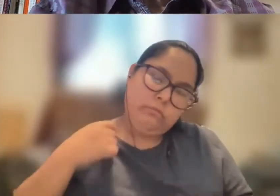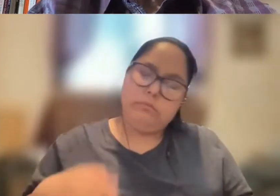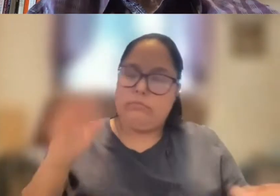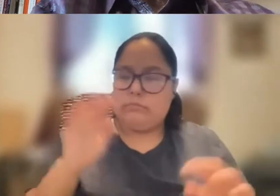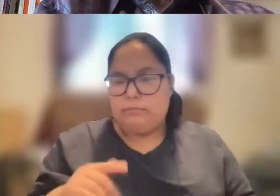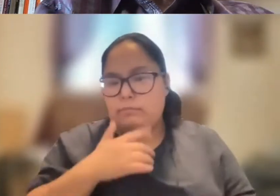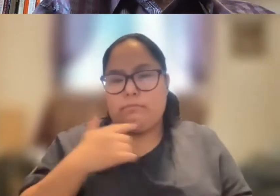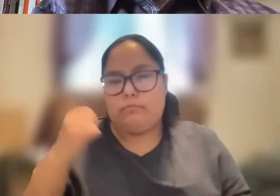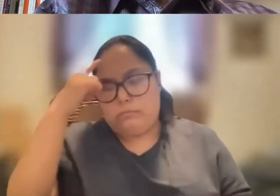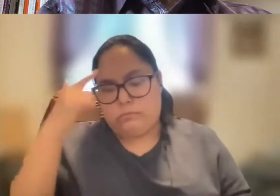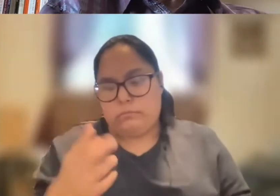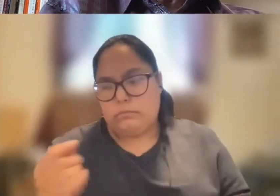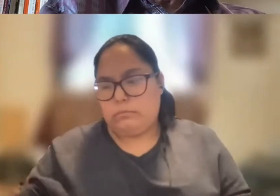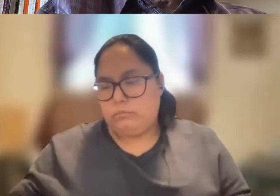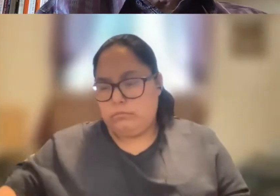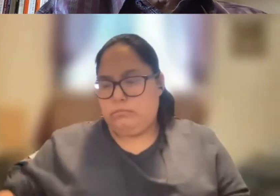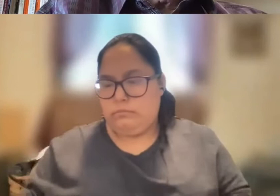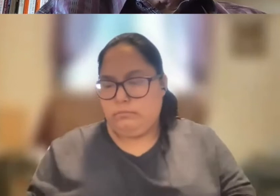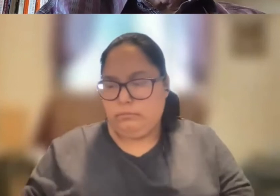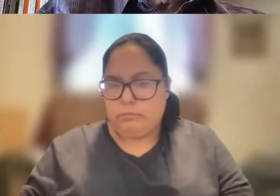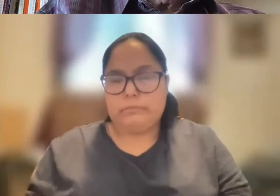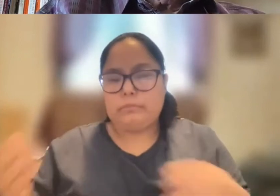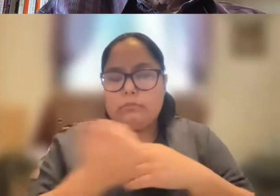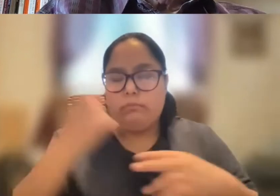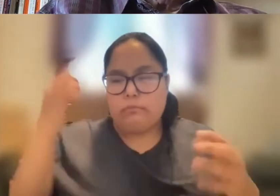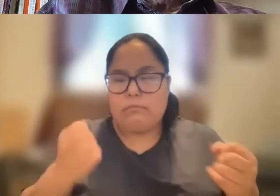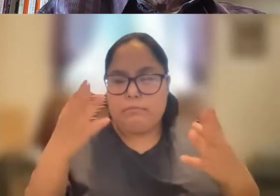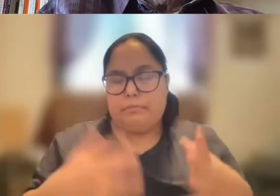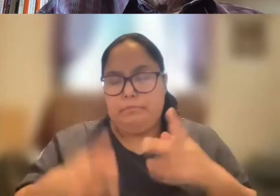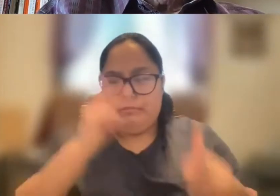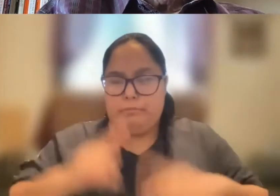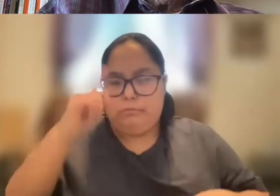Thank you. Takes many people to affect change.